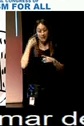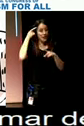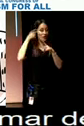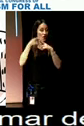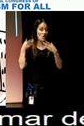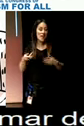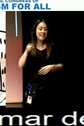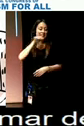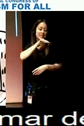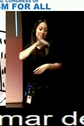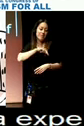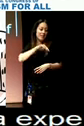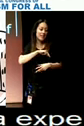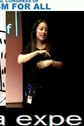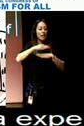Galilee.